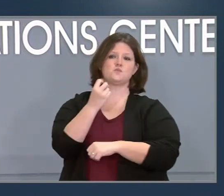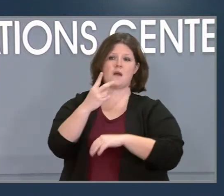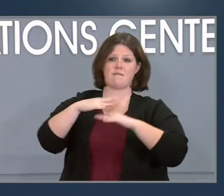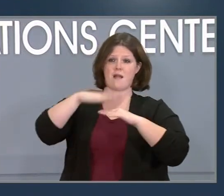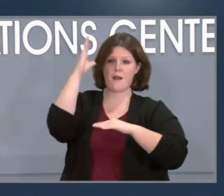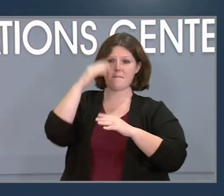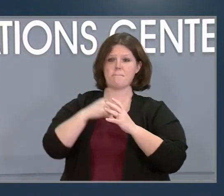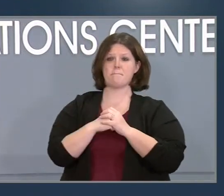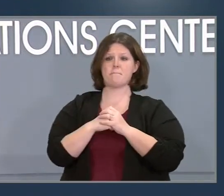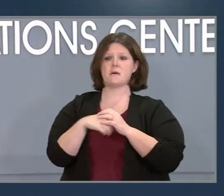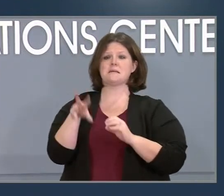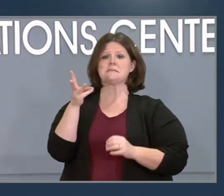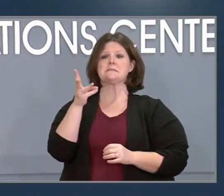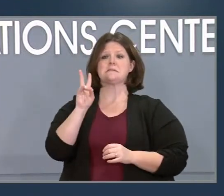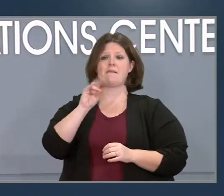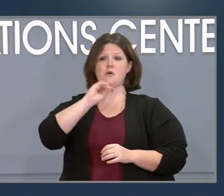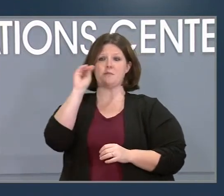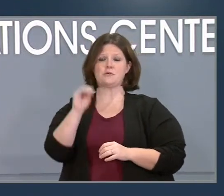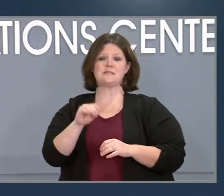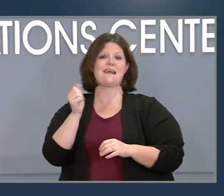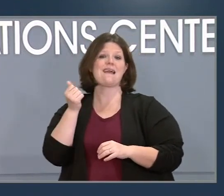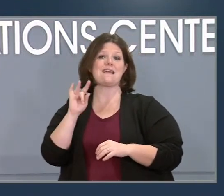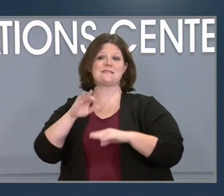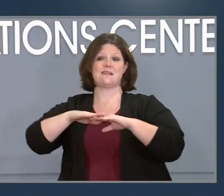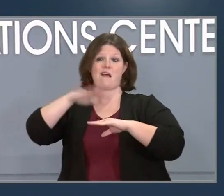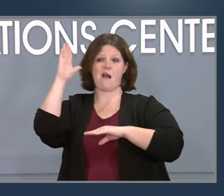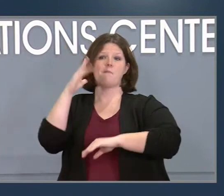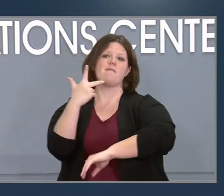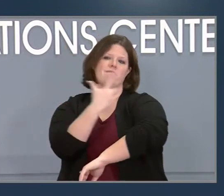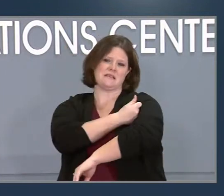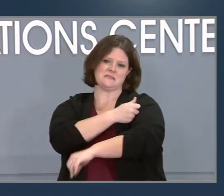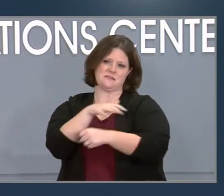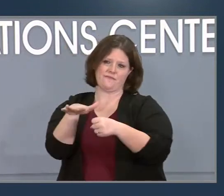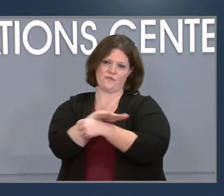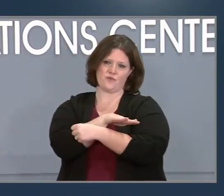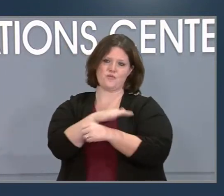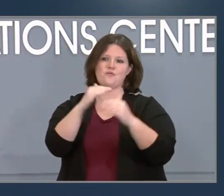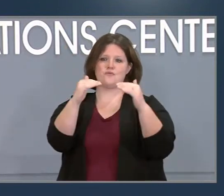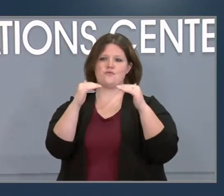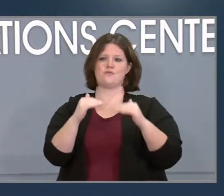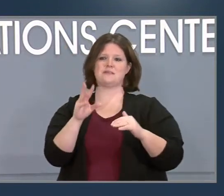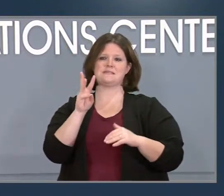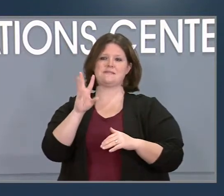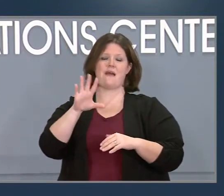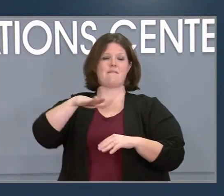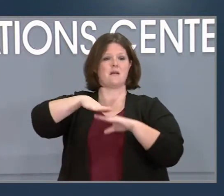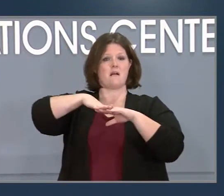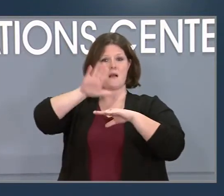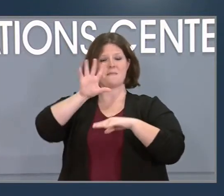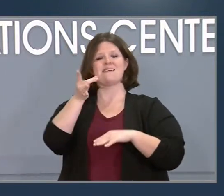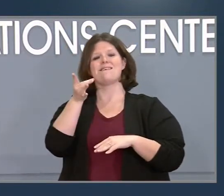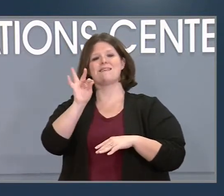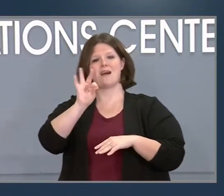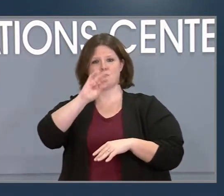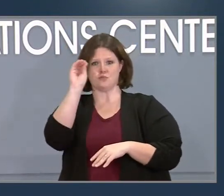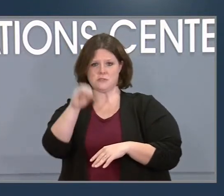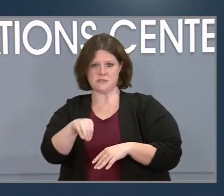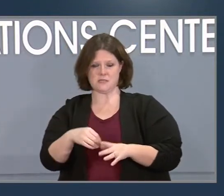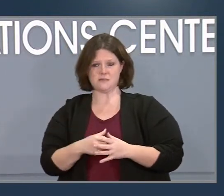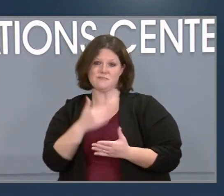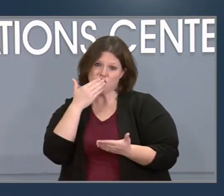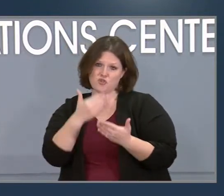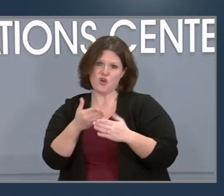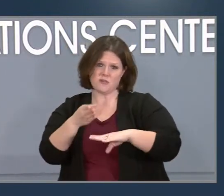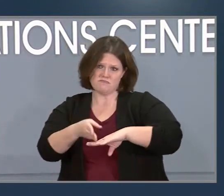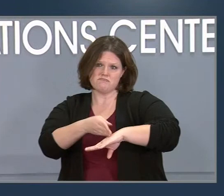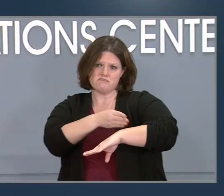vaccinated, and 89% of those 65 and older are fully vaccinated. This is good progress. This slide shows the percent